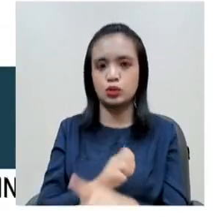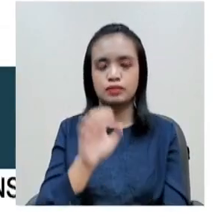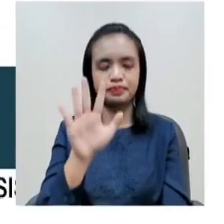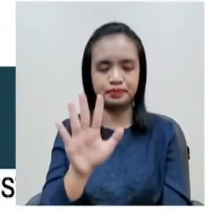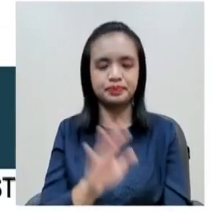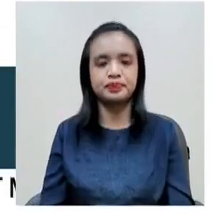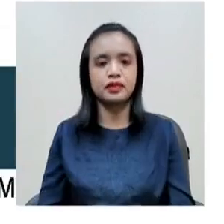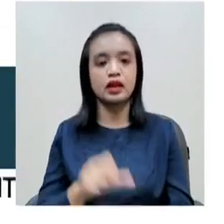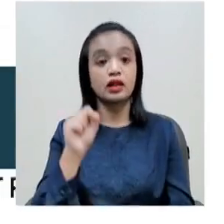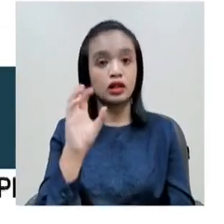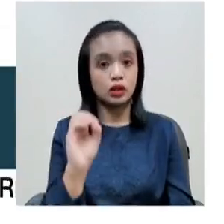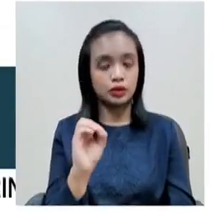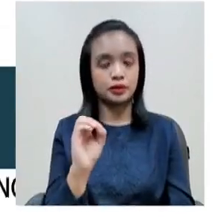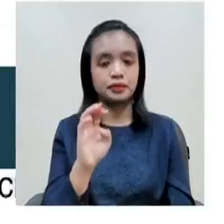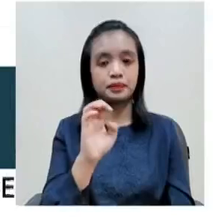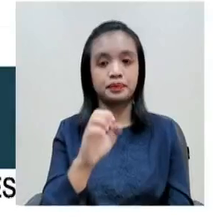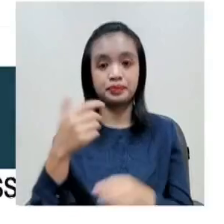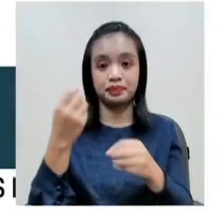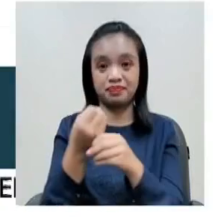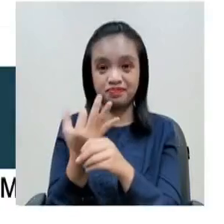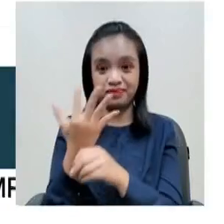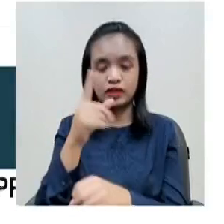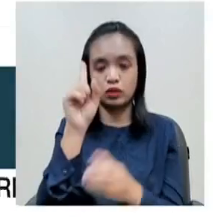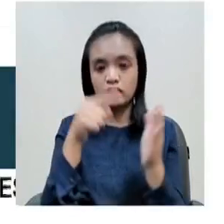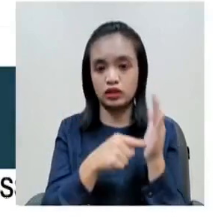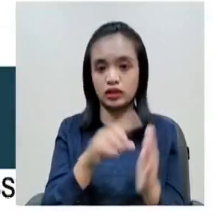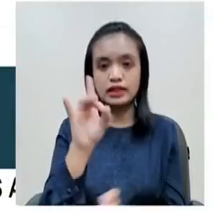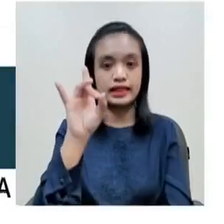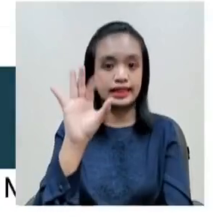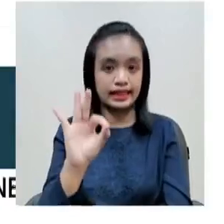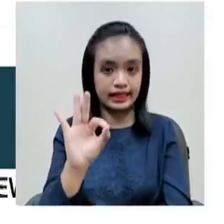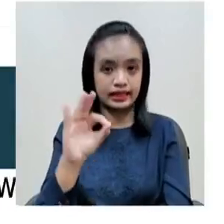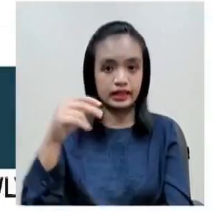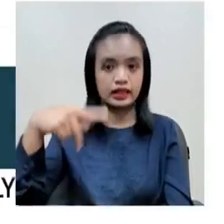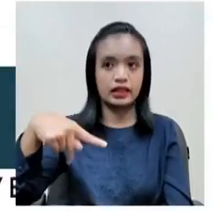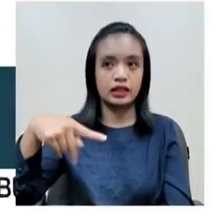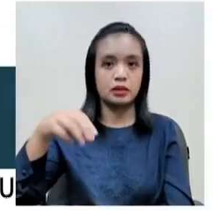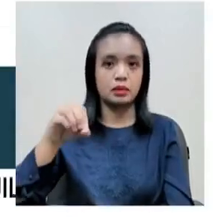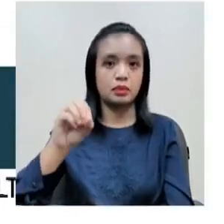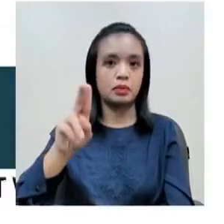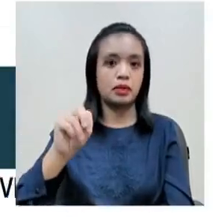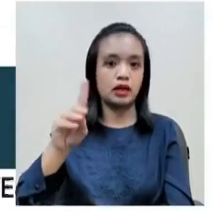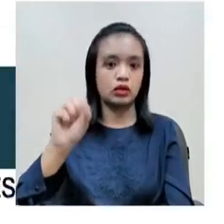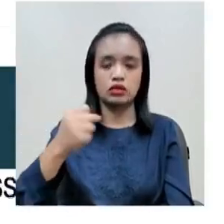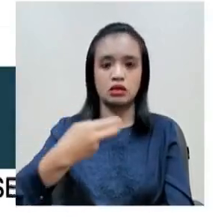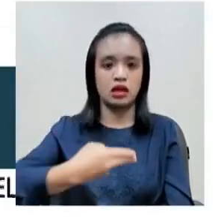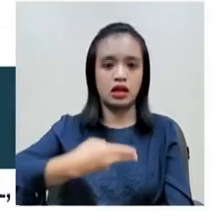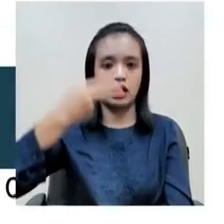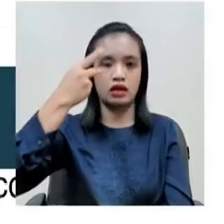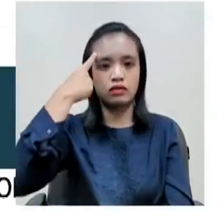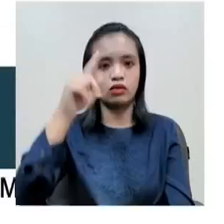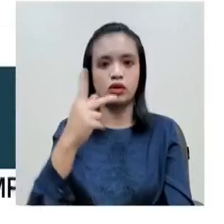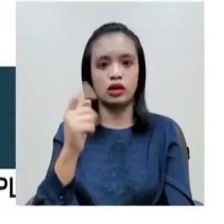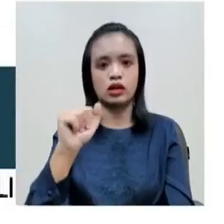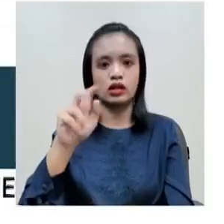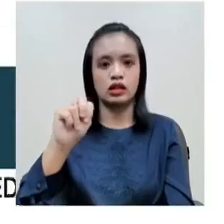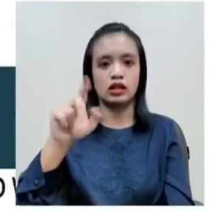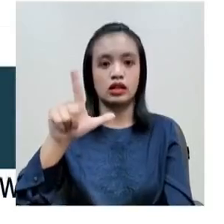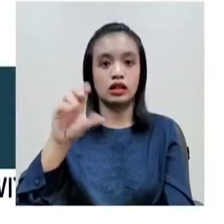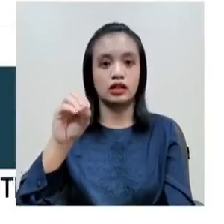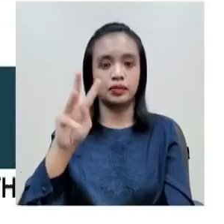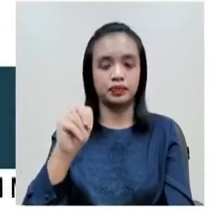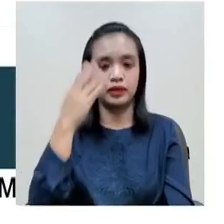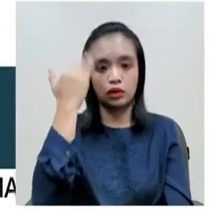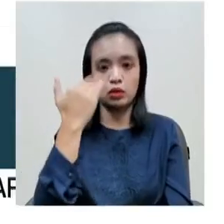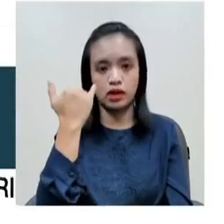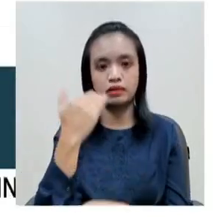was 1,089 tons per day. This is quite high for Canlaon because the base level or the baseline